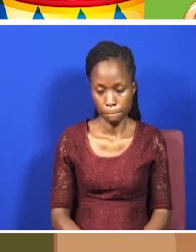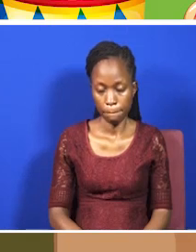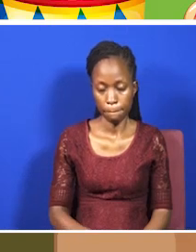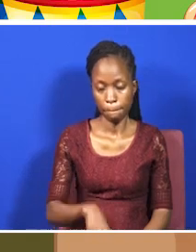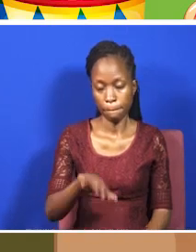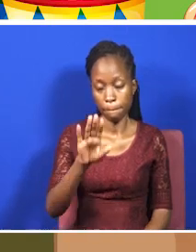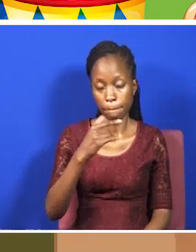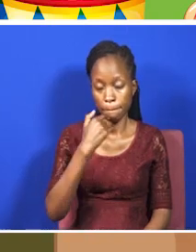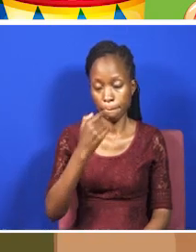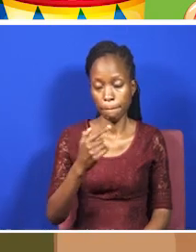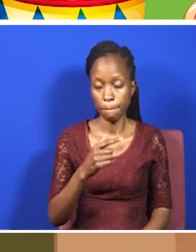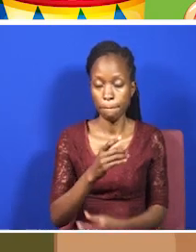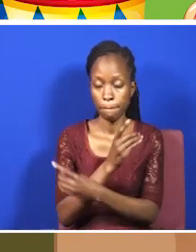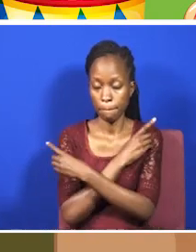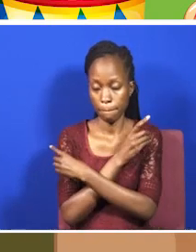and let's say this prayer.